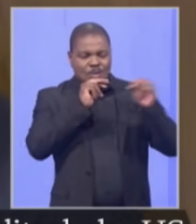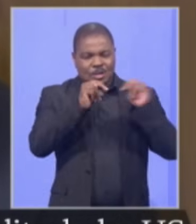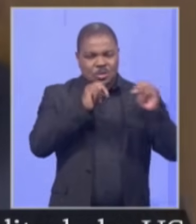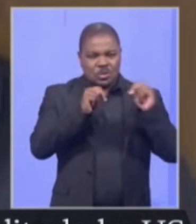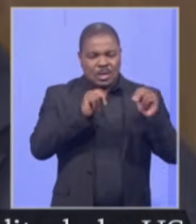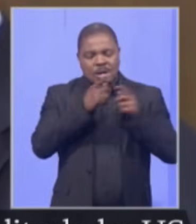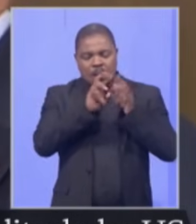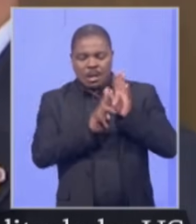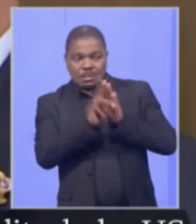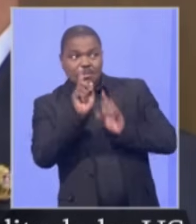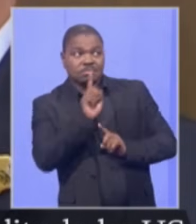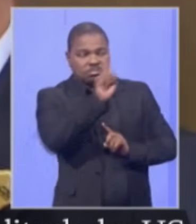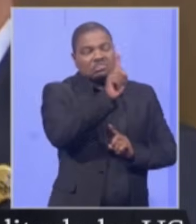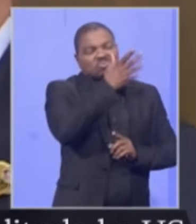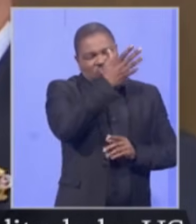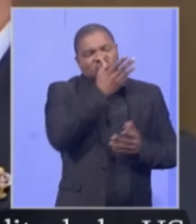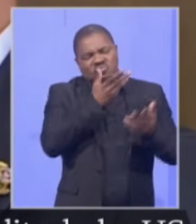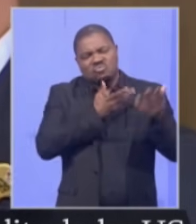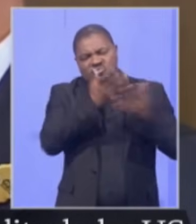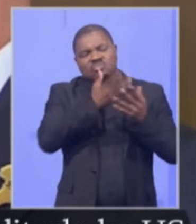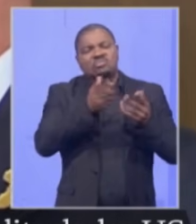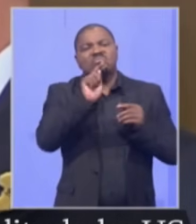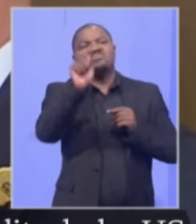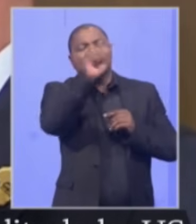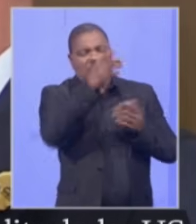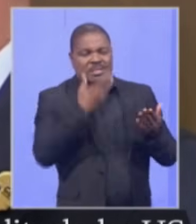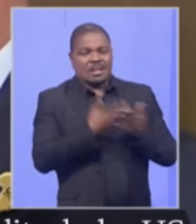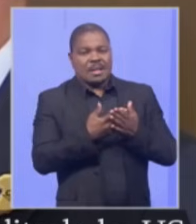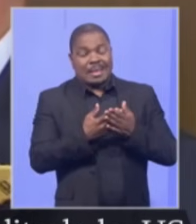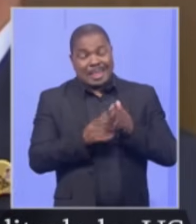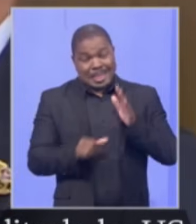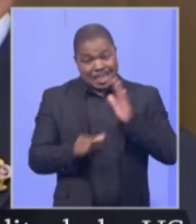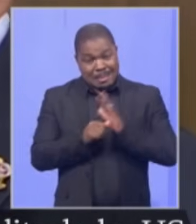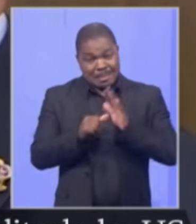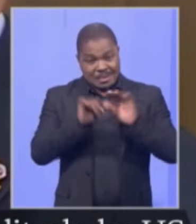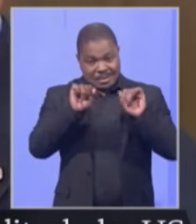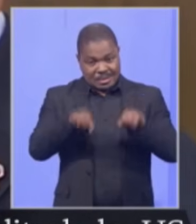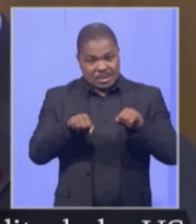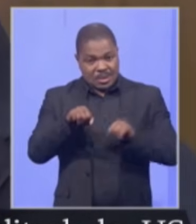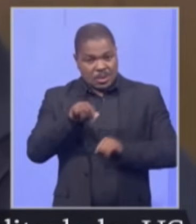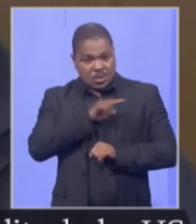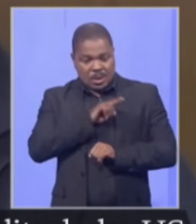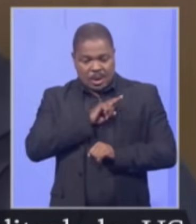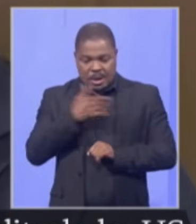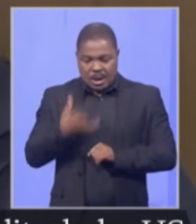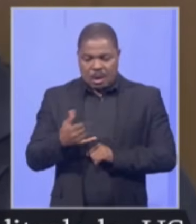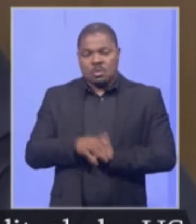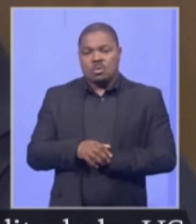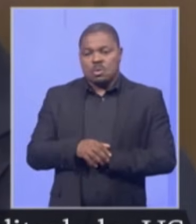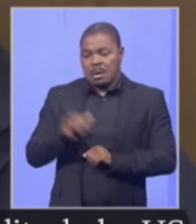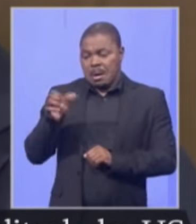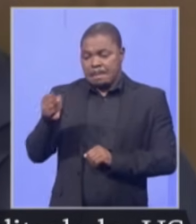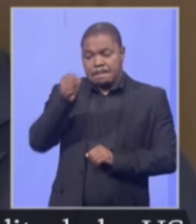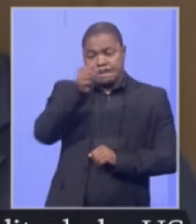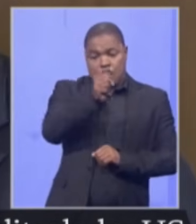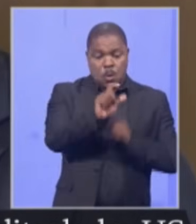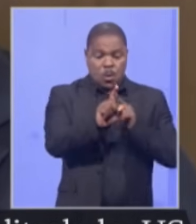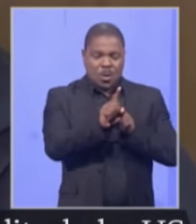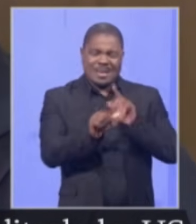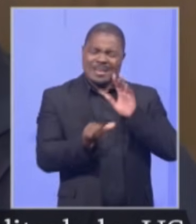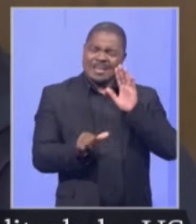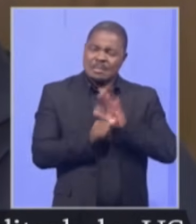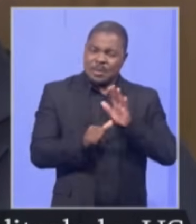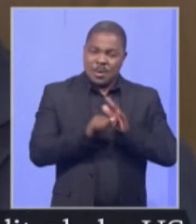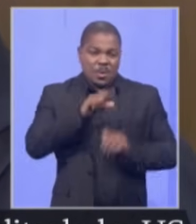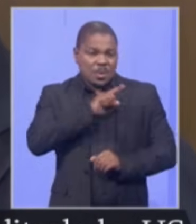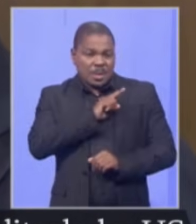with envoys. So why that is important is, and why this appointment is particularly important for the following reasons.